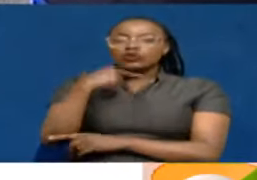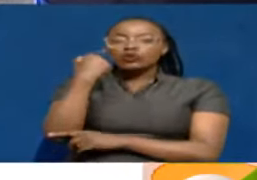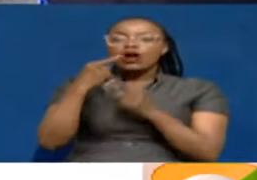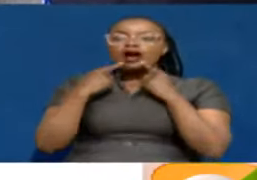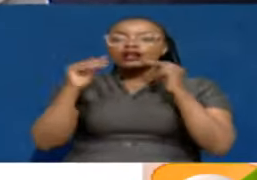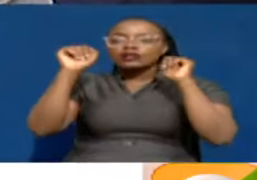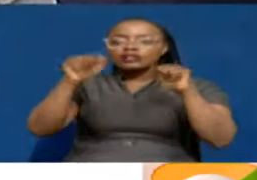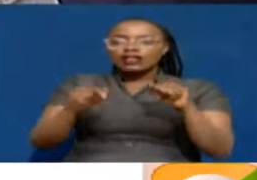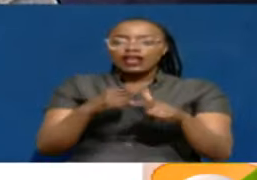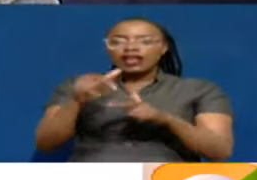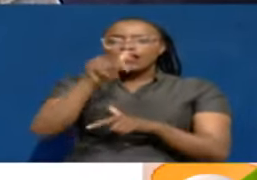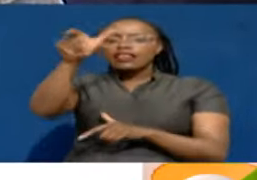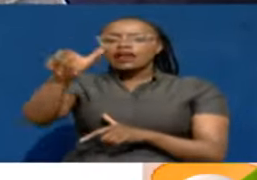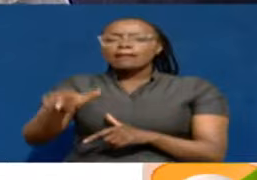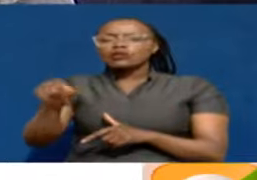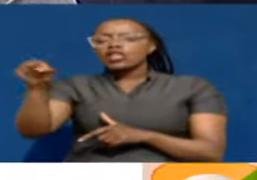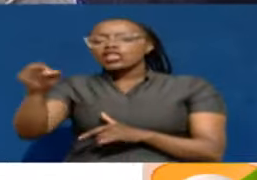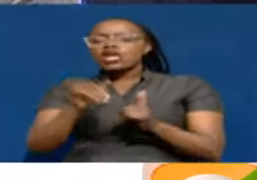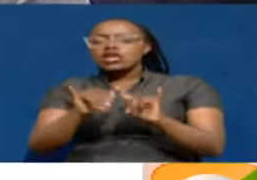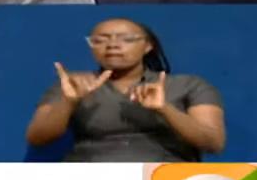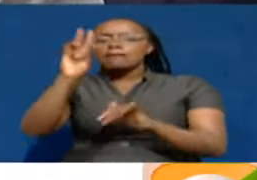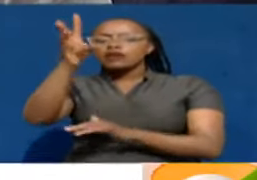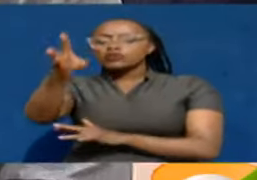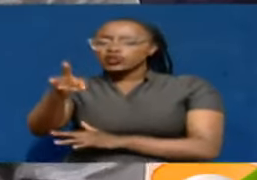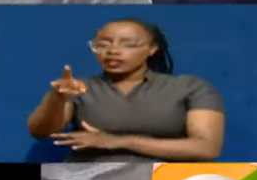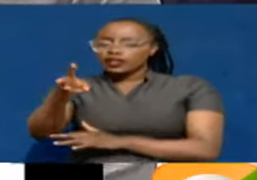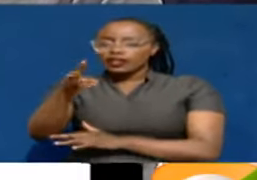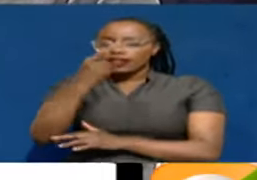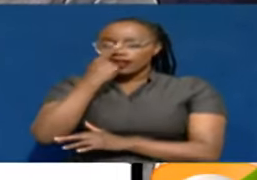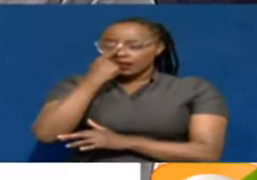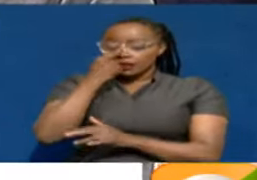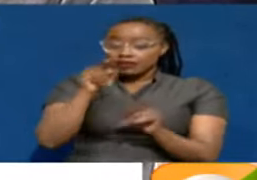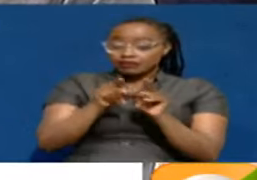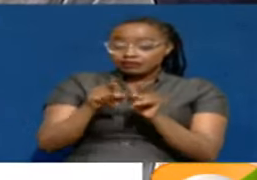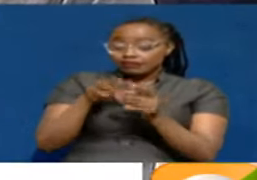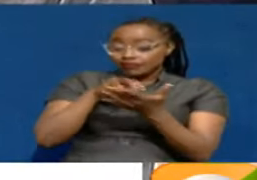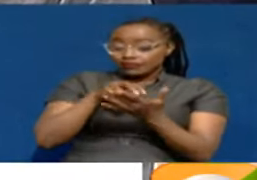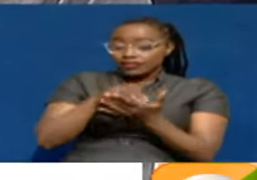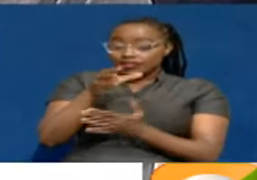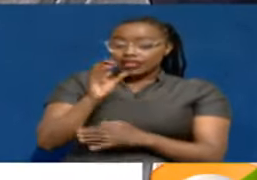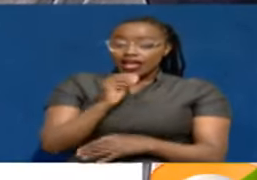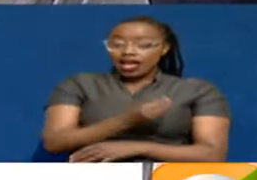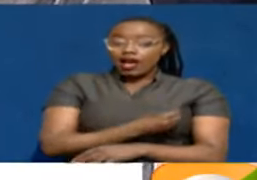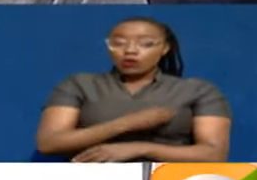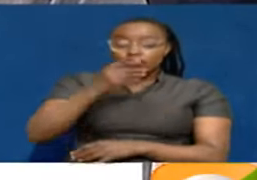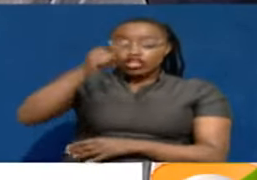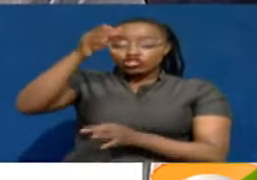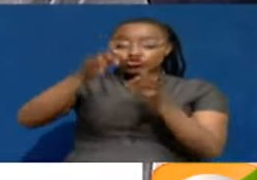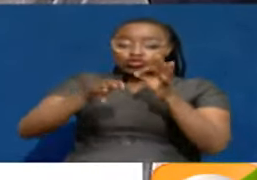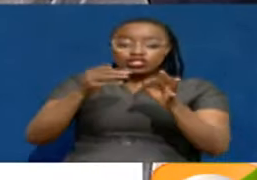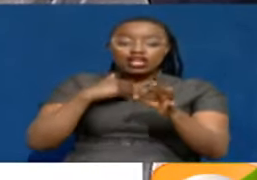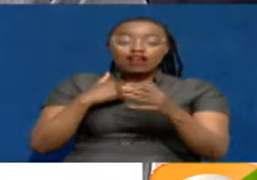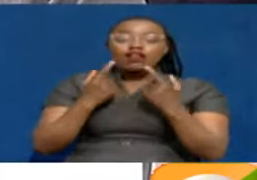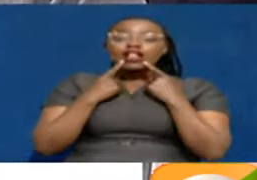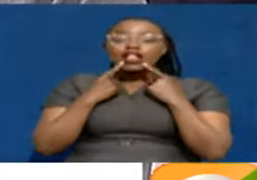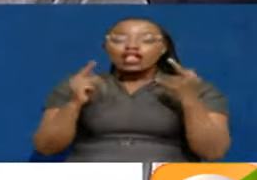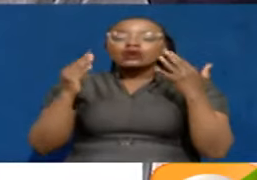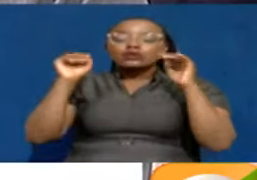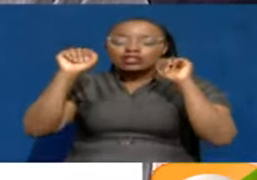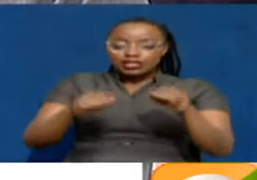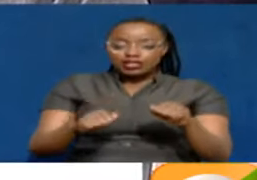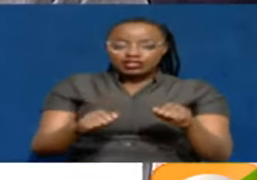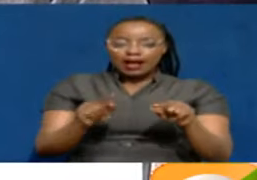pronouncement and then there's someone who will implement it. In our case, the judiciary has made many